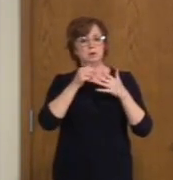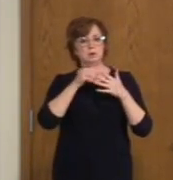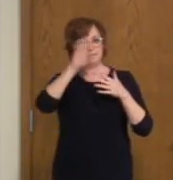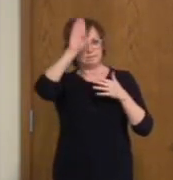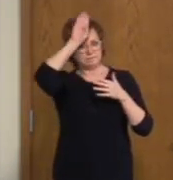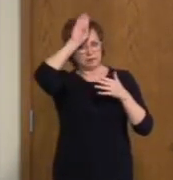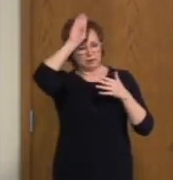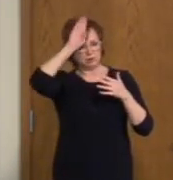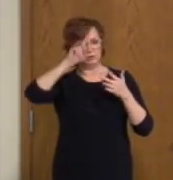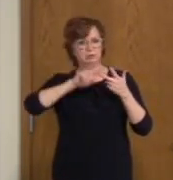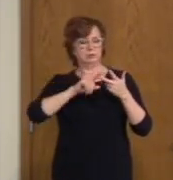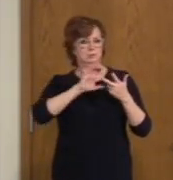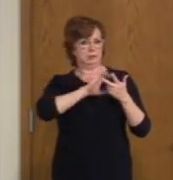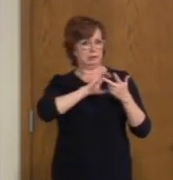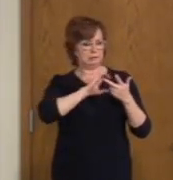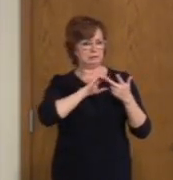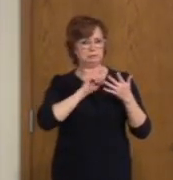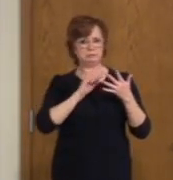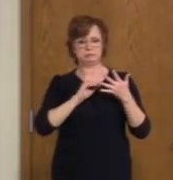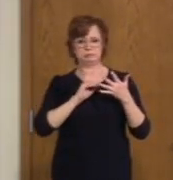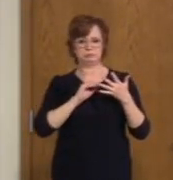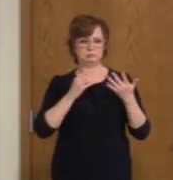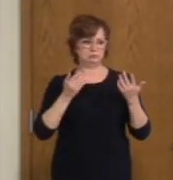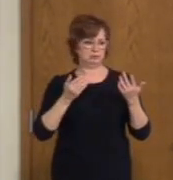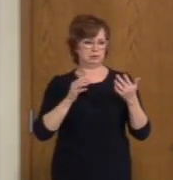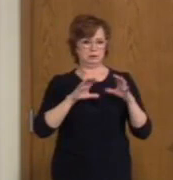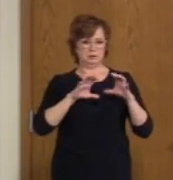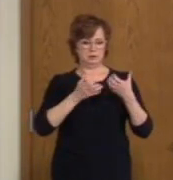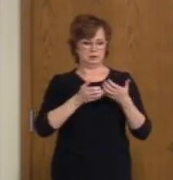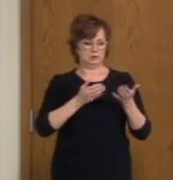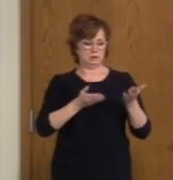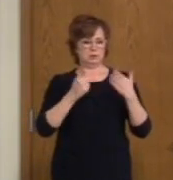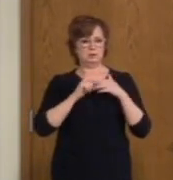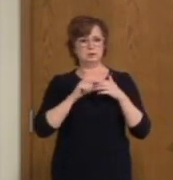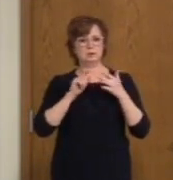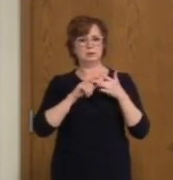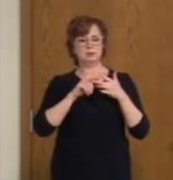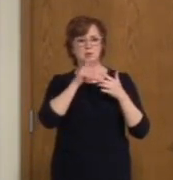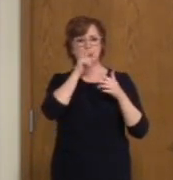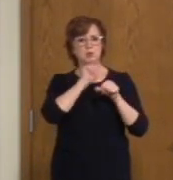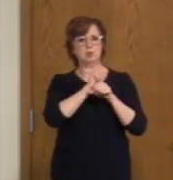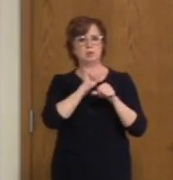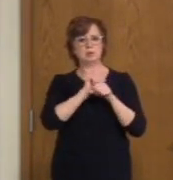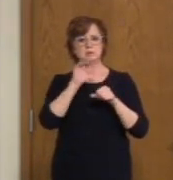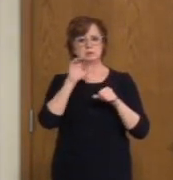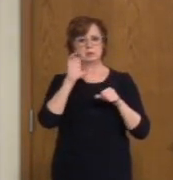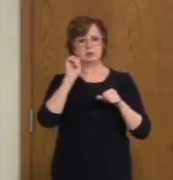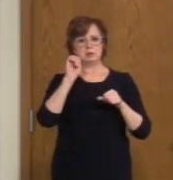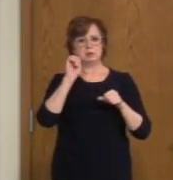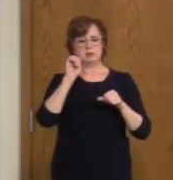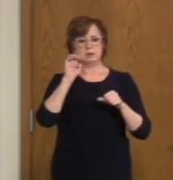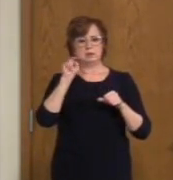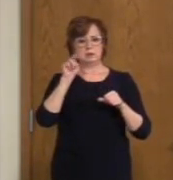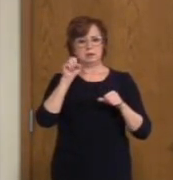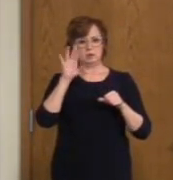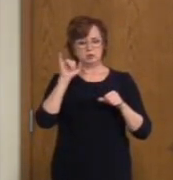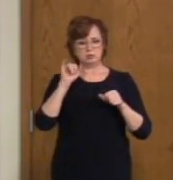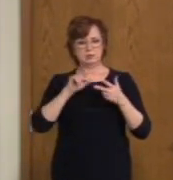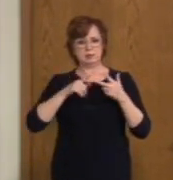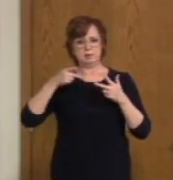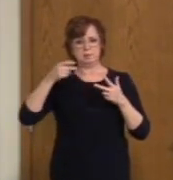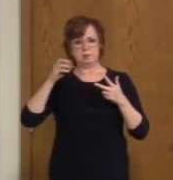fire, our police officers. You think of our utility folks that are providing us with energy,